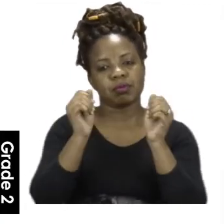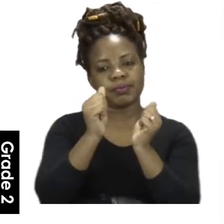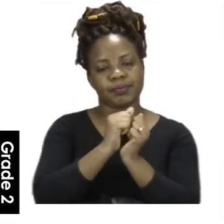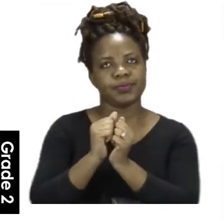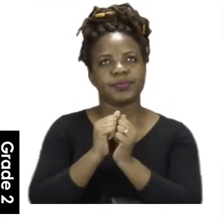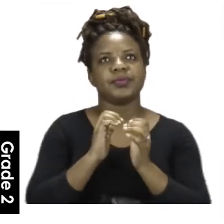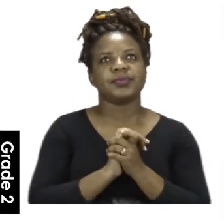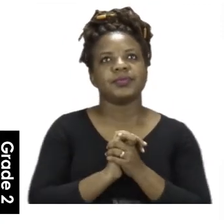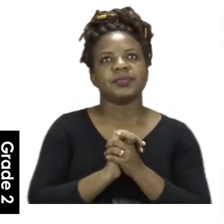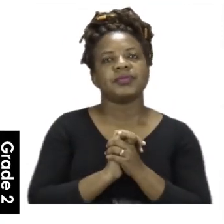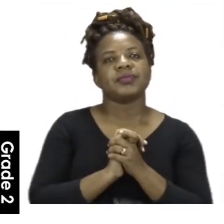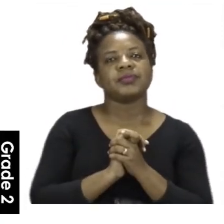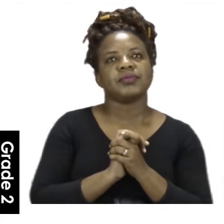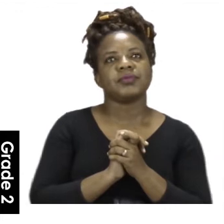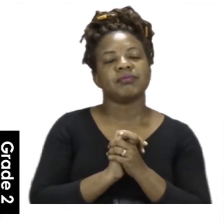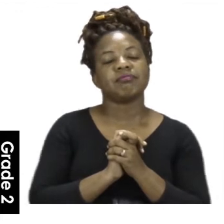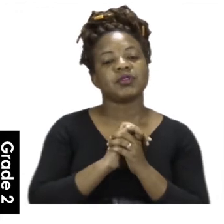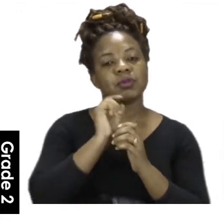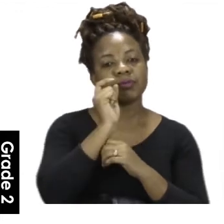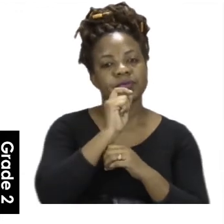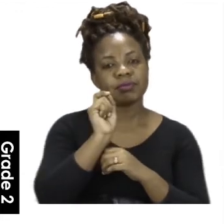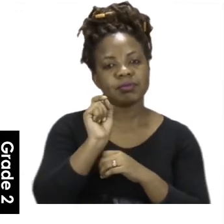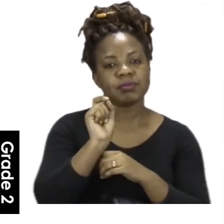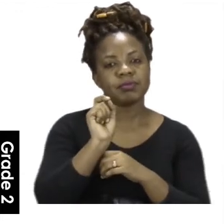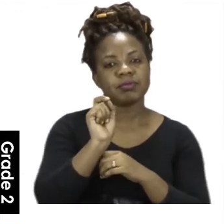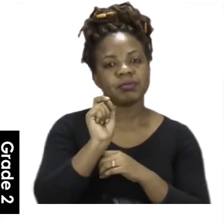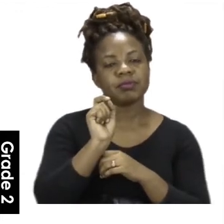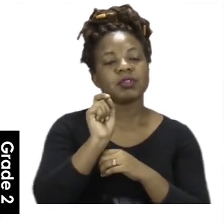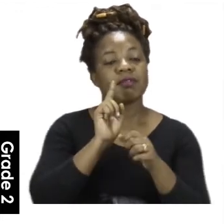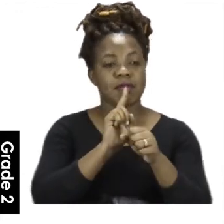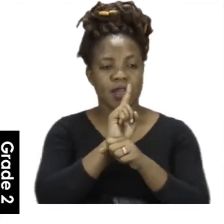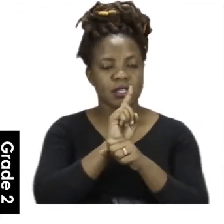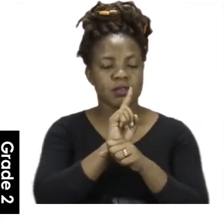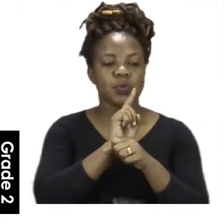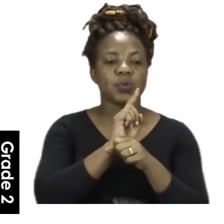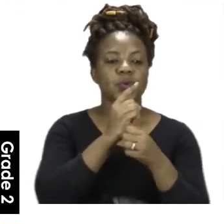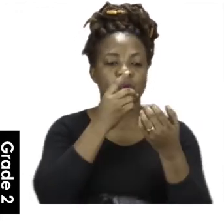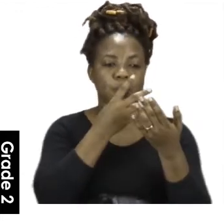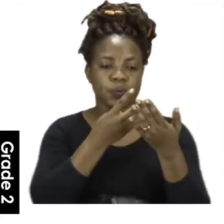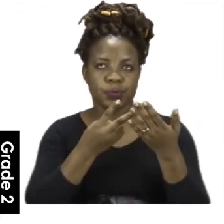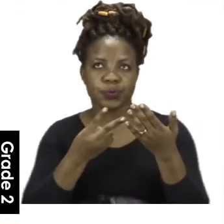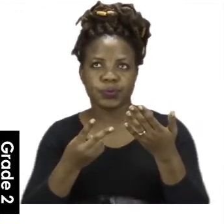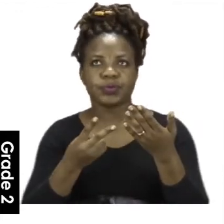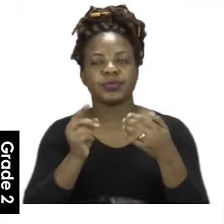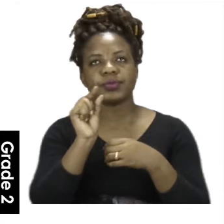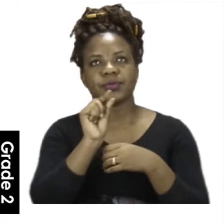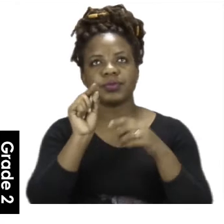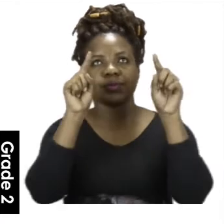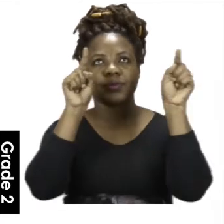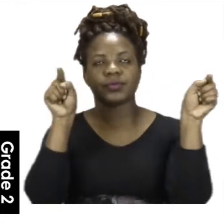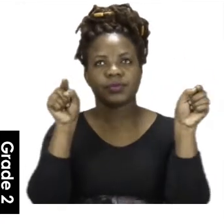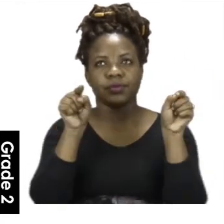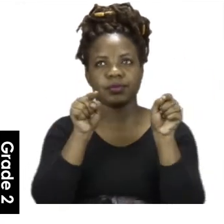by writing the words, or rather reading the words we can see in the box. Let us